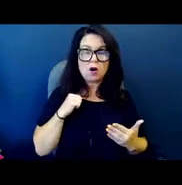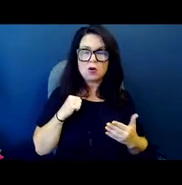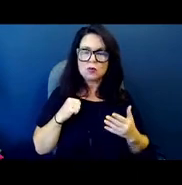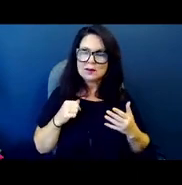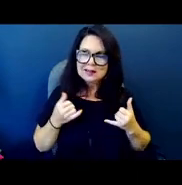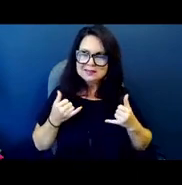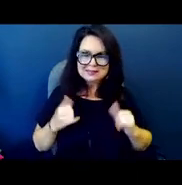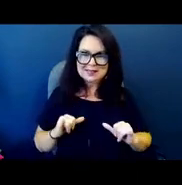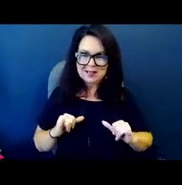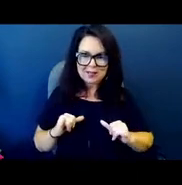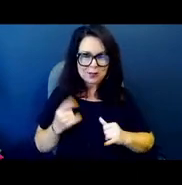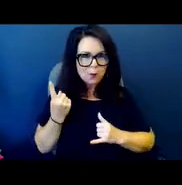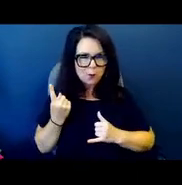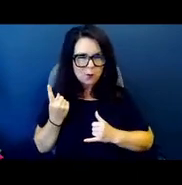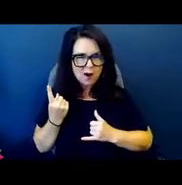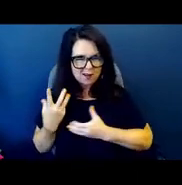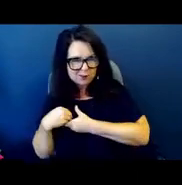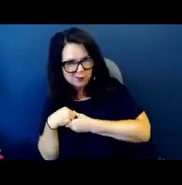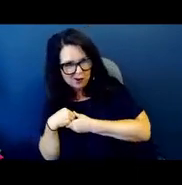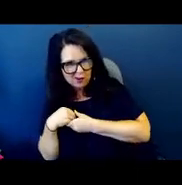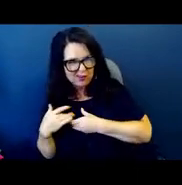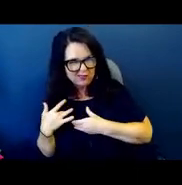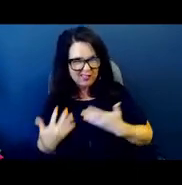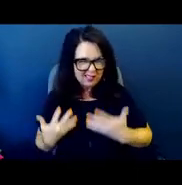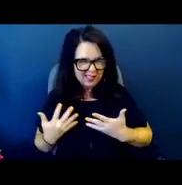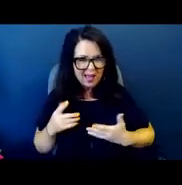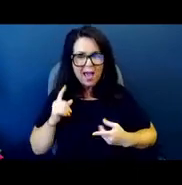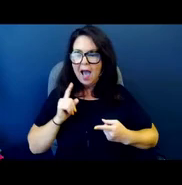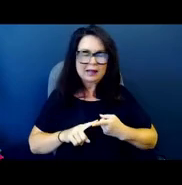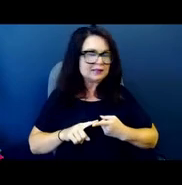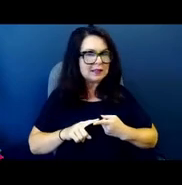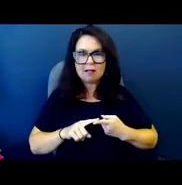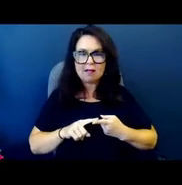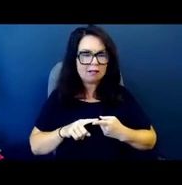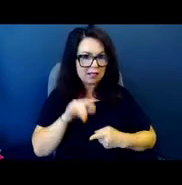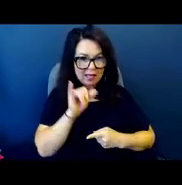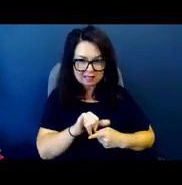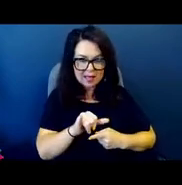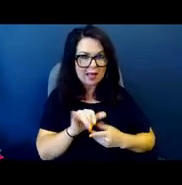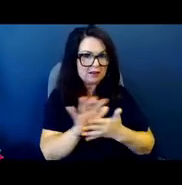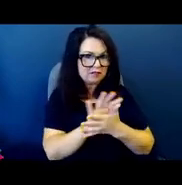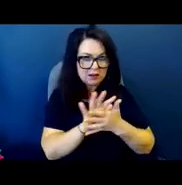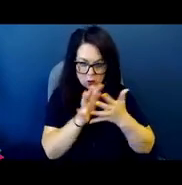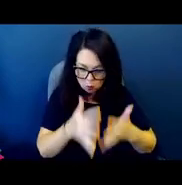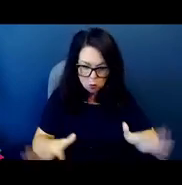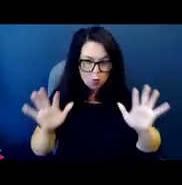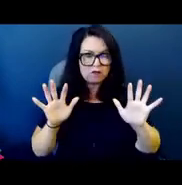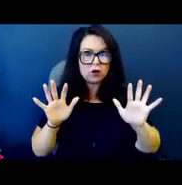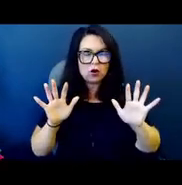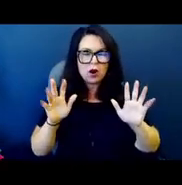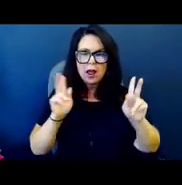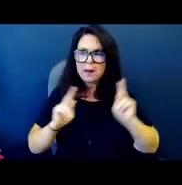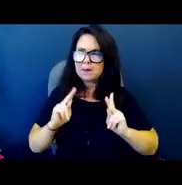I wasn't going to, until it was over and until people started reacting to it, I didn't